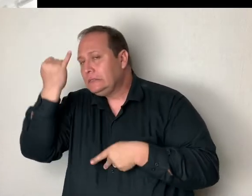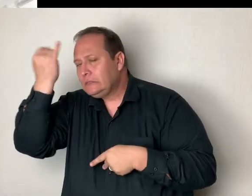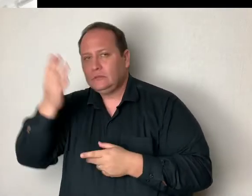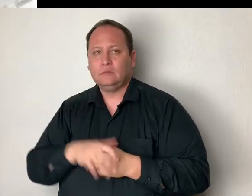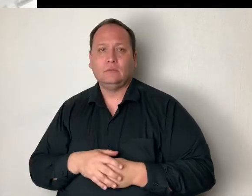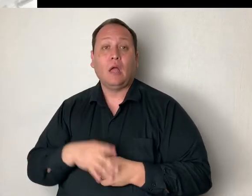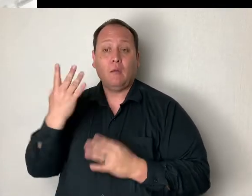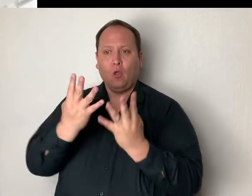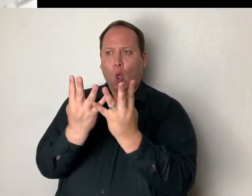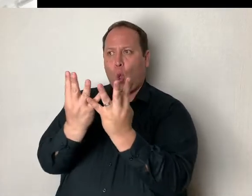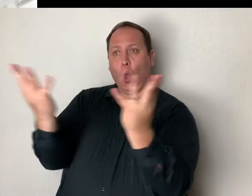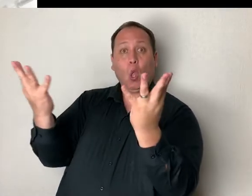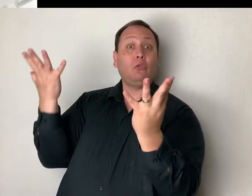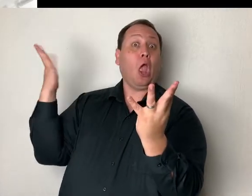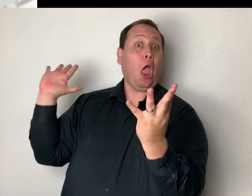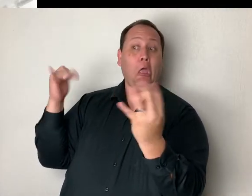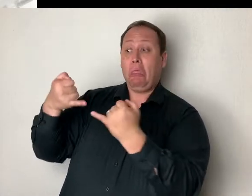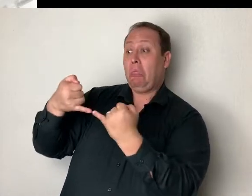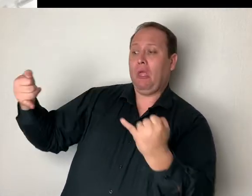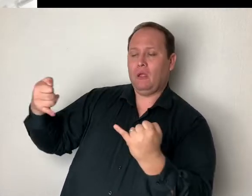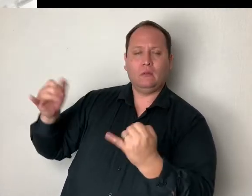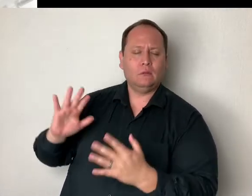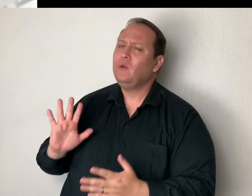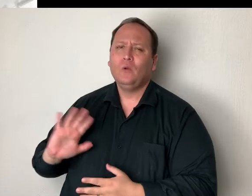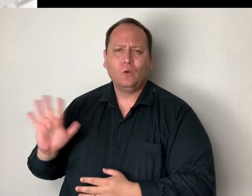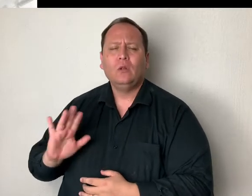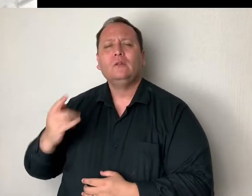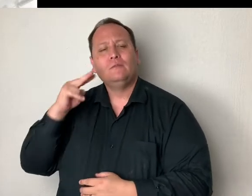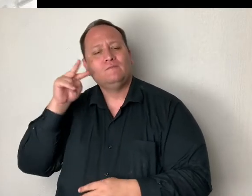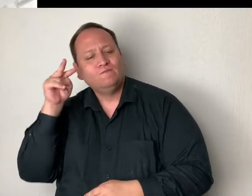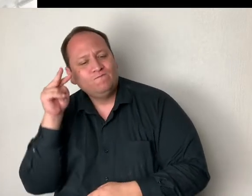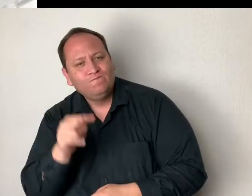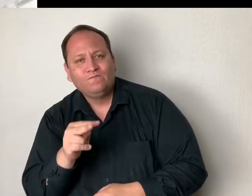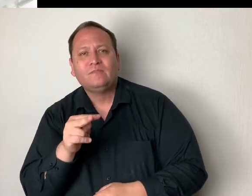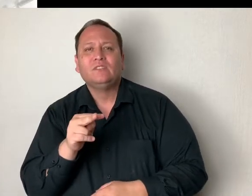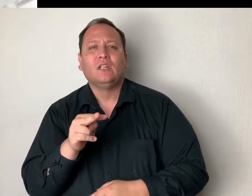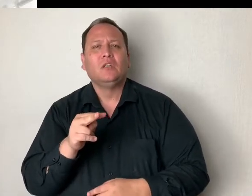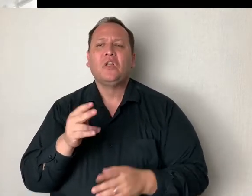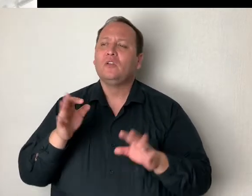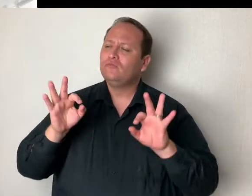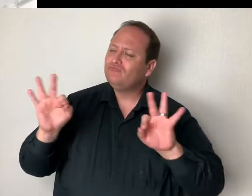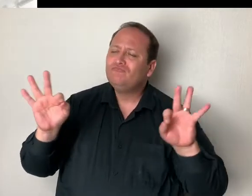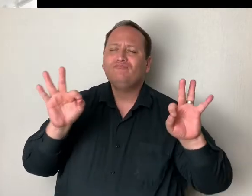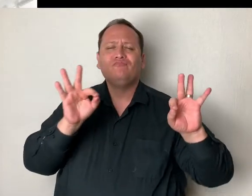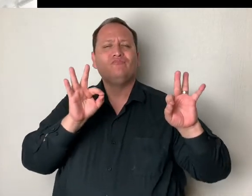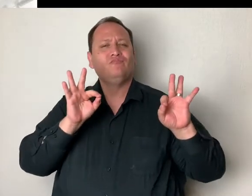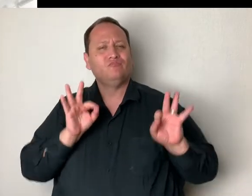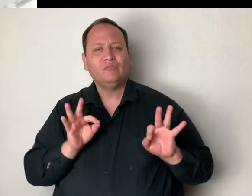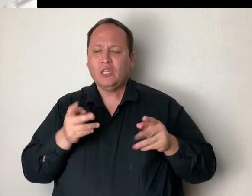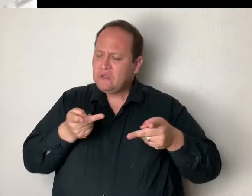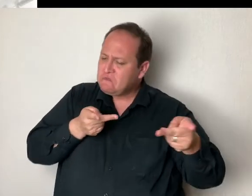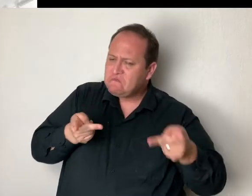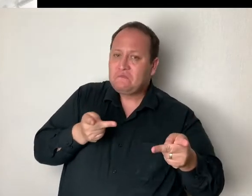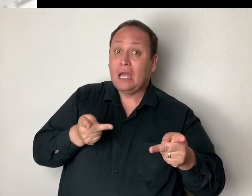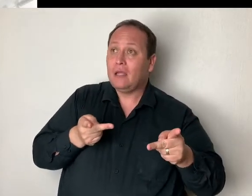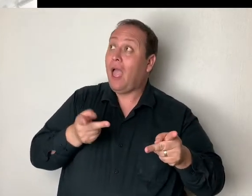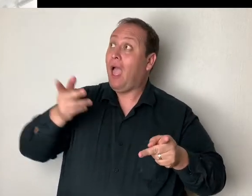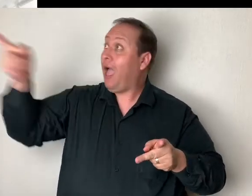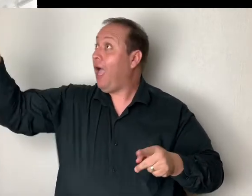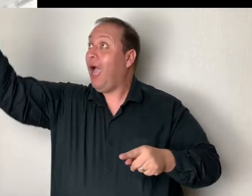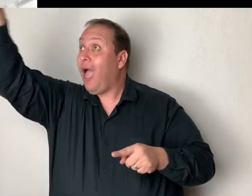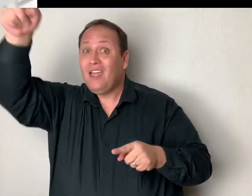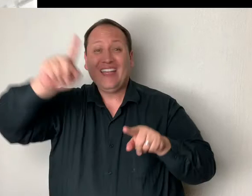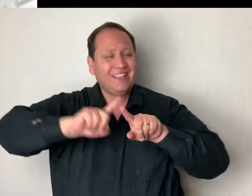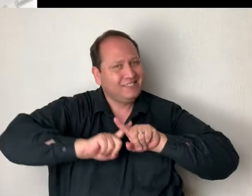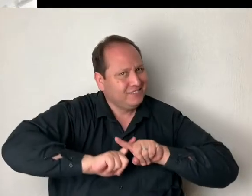even more. You can see it's a losing strategy. We have to do something radically different, and this project demonstrates exactly what